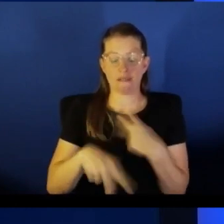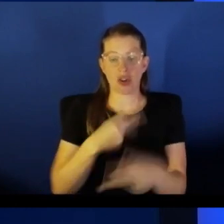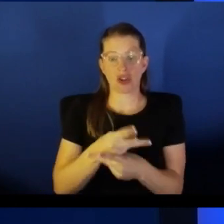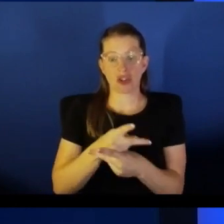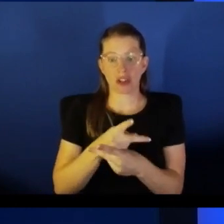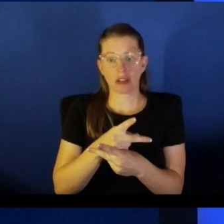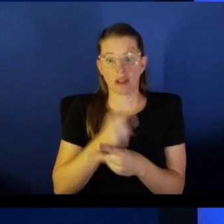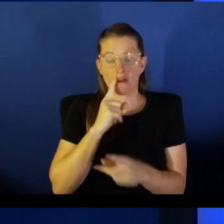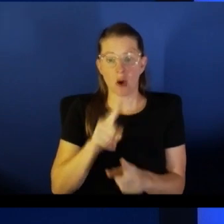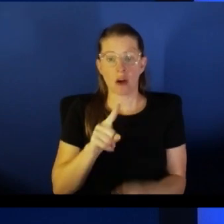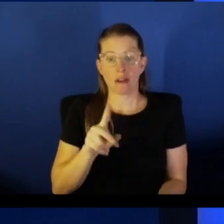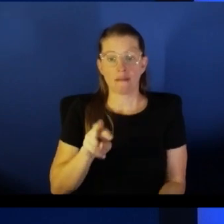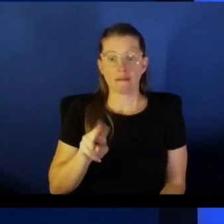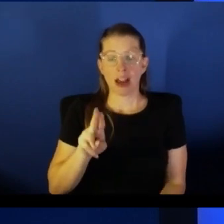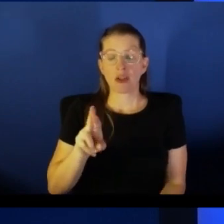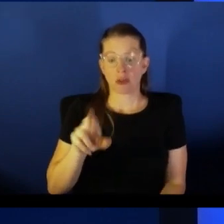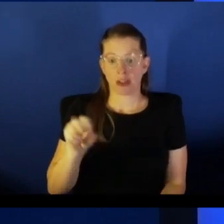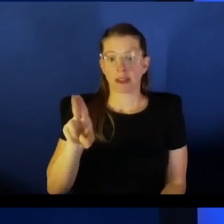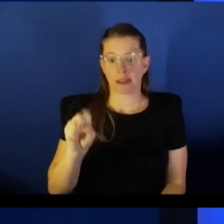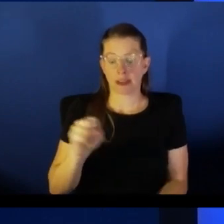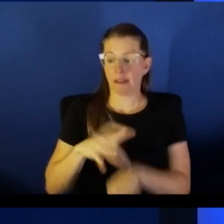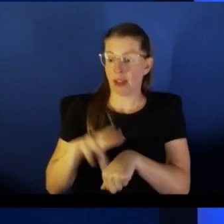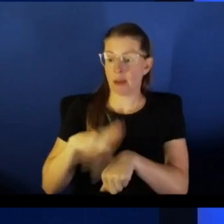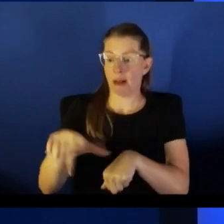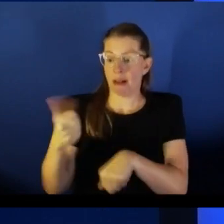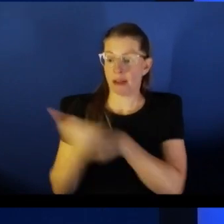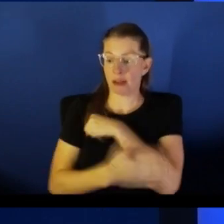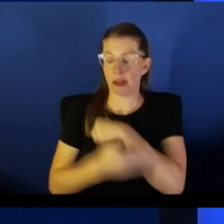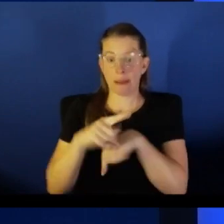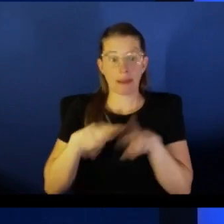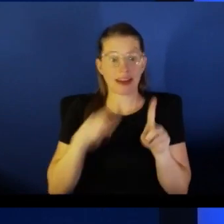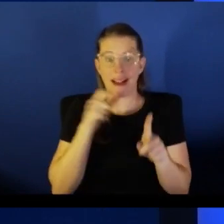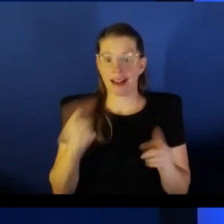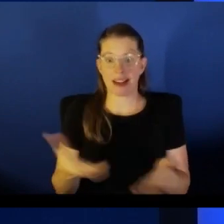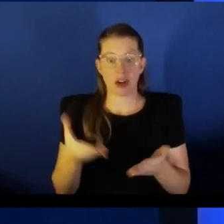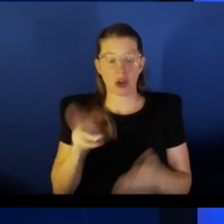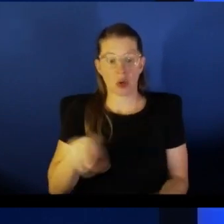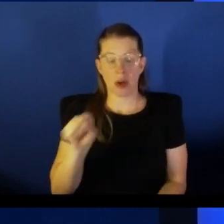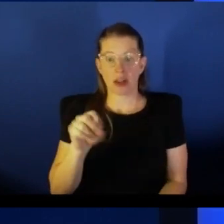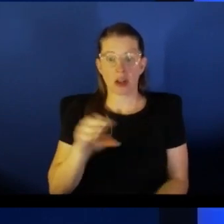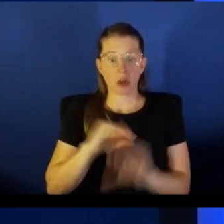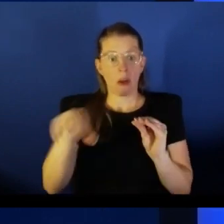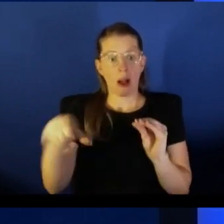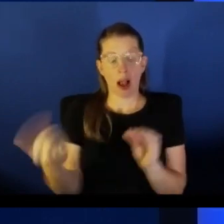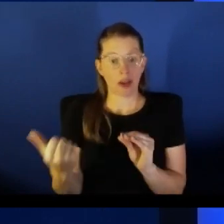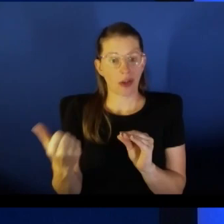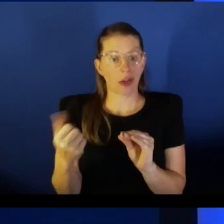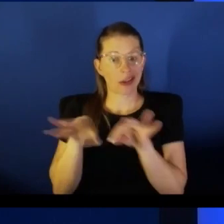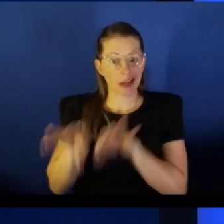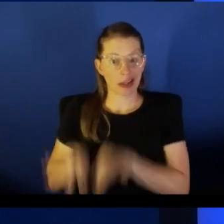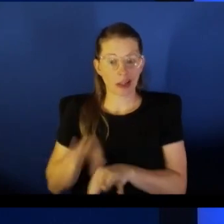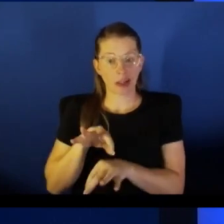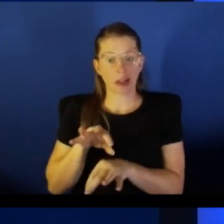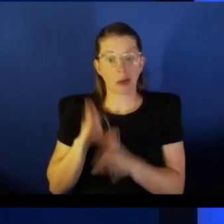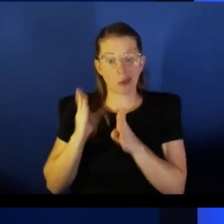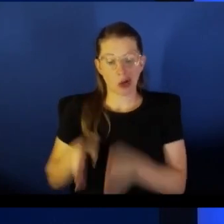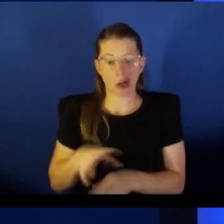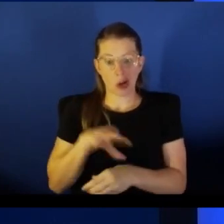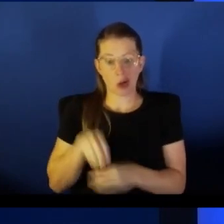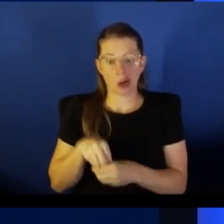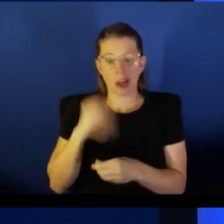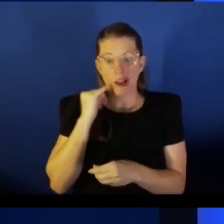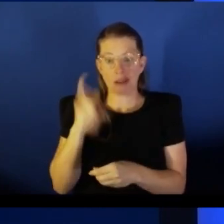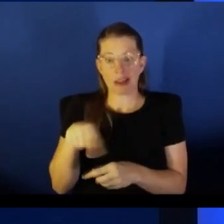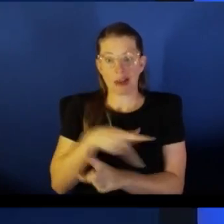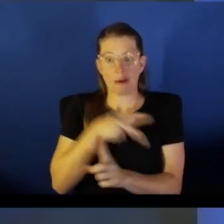It is available in other countries, but not here in the U.S. No other details are being given about the person, including if they were